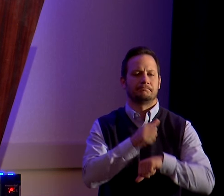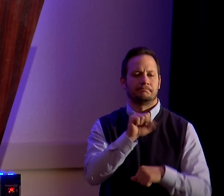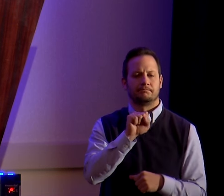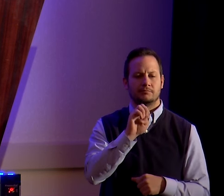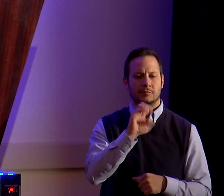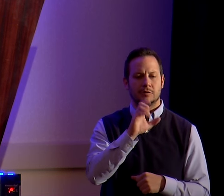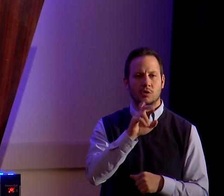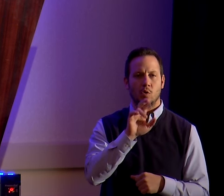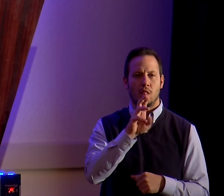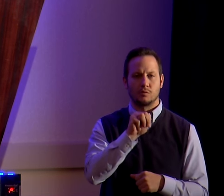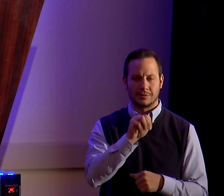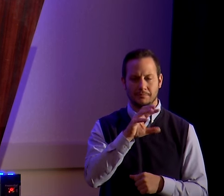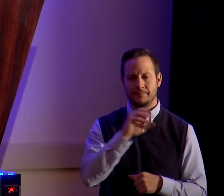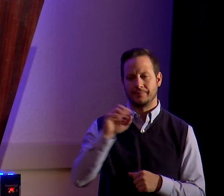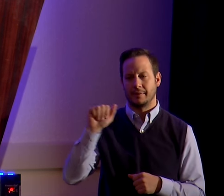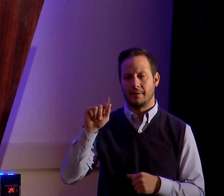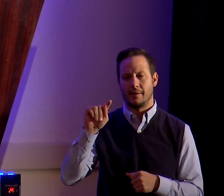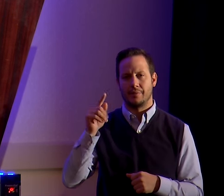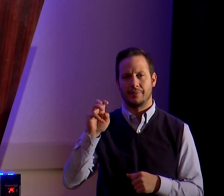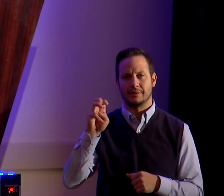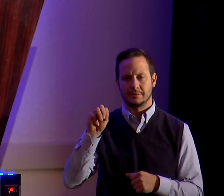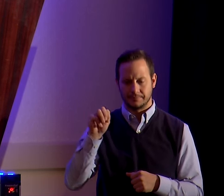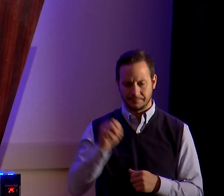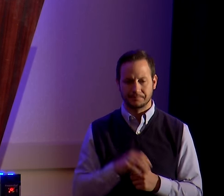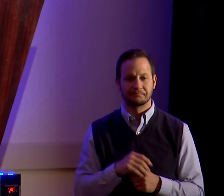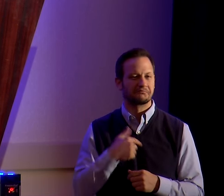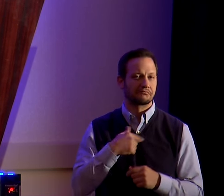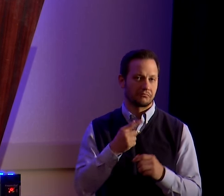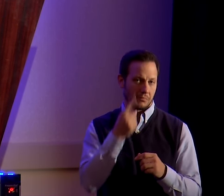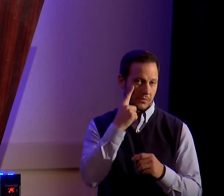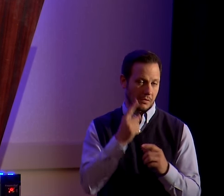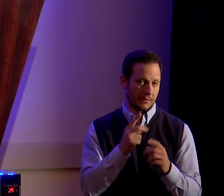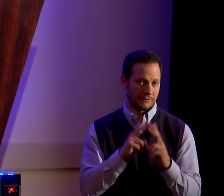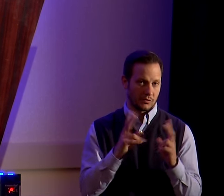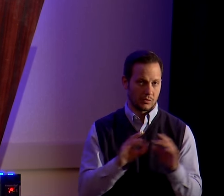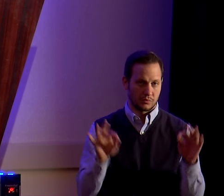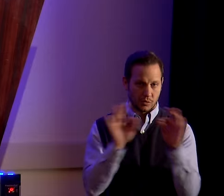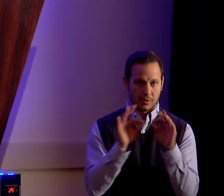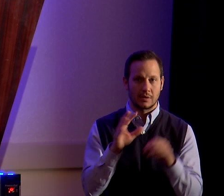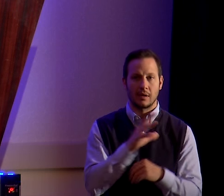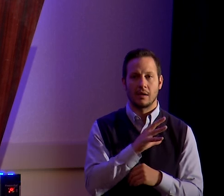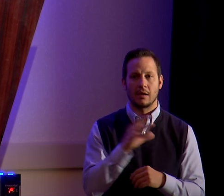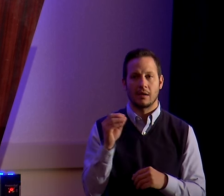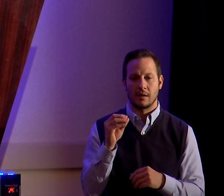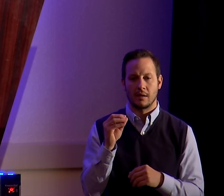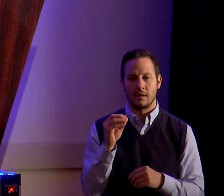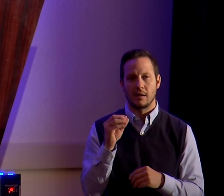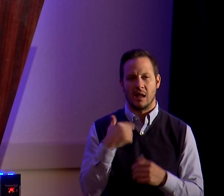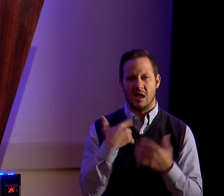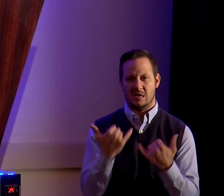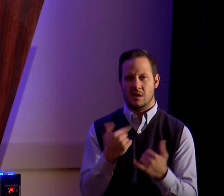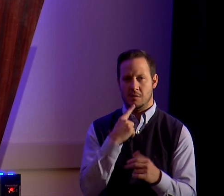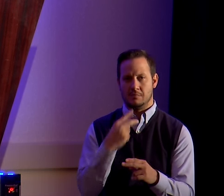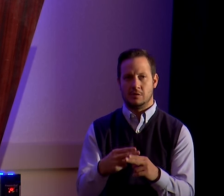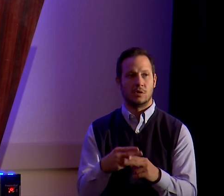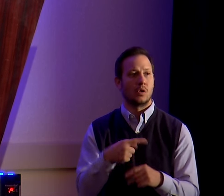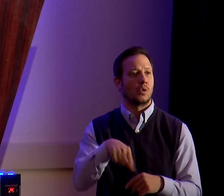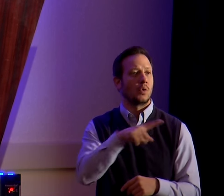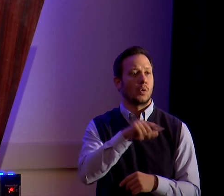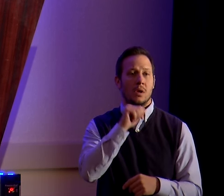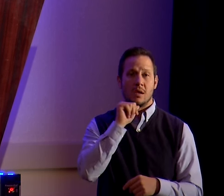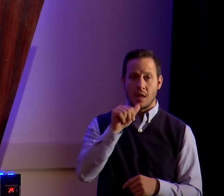atheism, which I think is very important, and which I will now mention. Those of you who are not